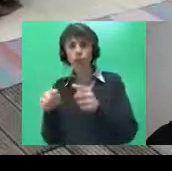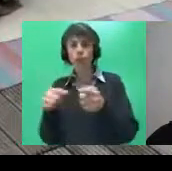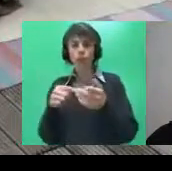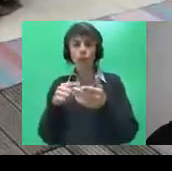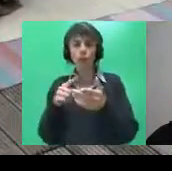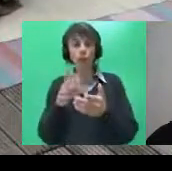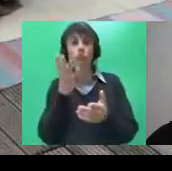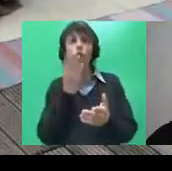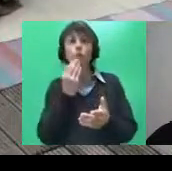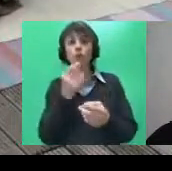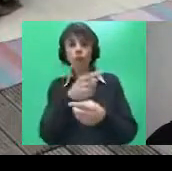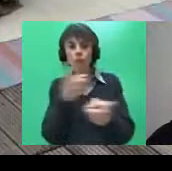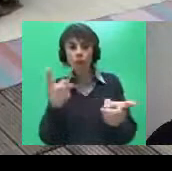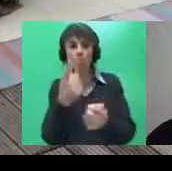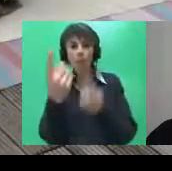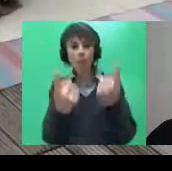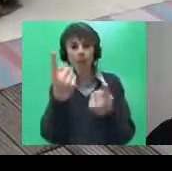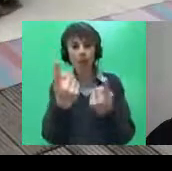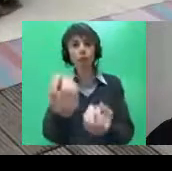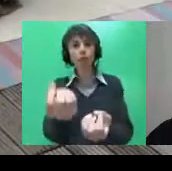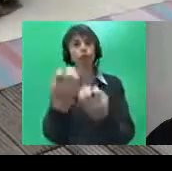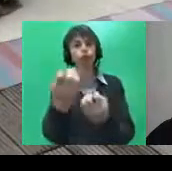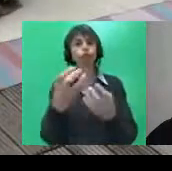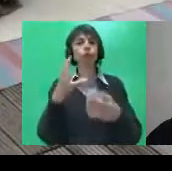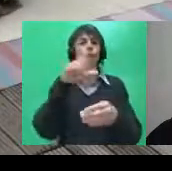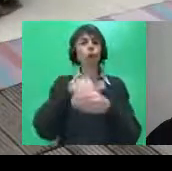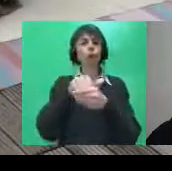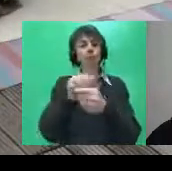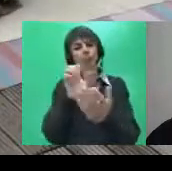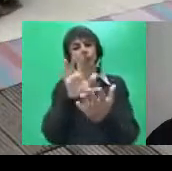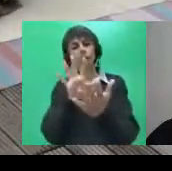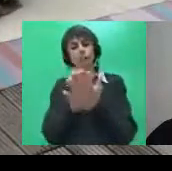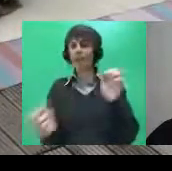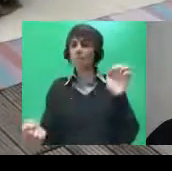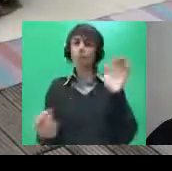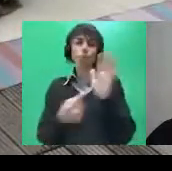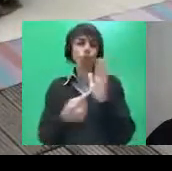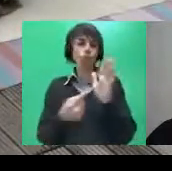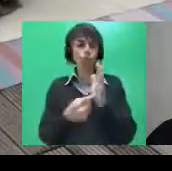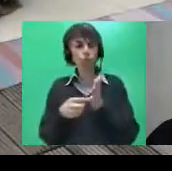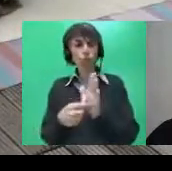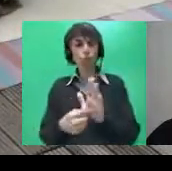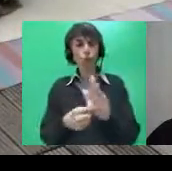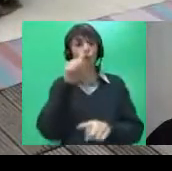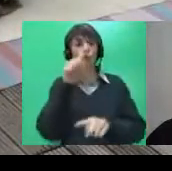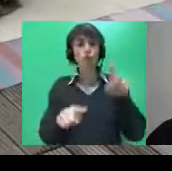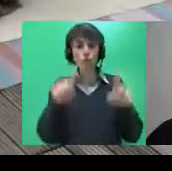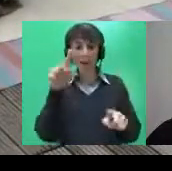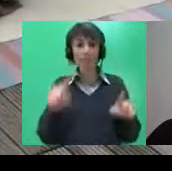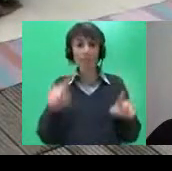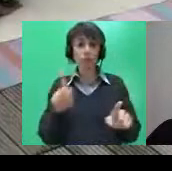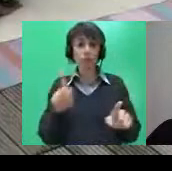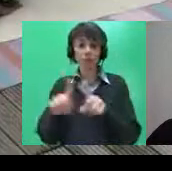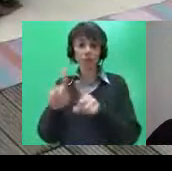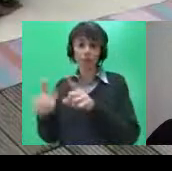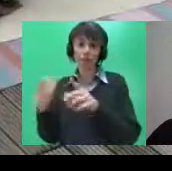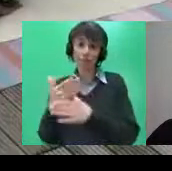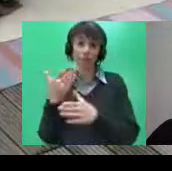remains as inclusive as it can be. And during that time, we also developed new case studies, which I'll talk about in a